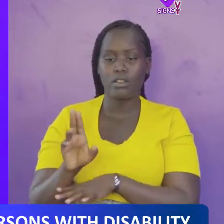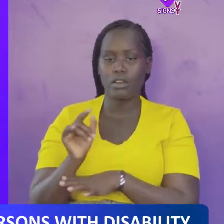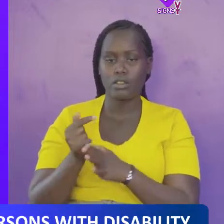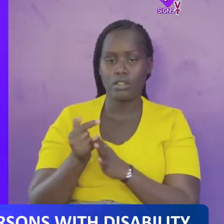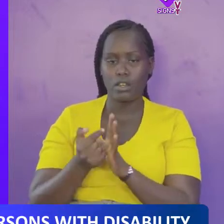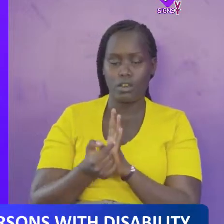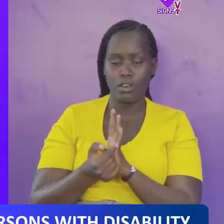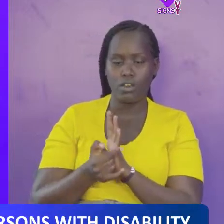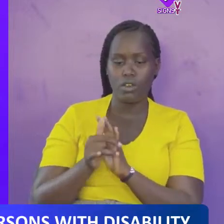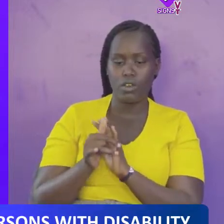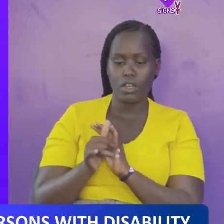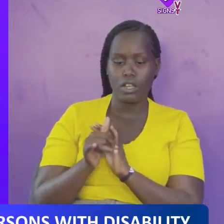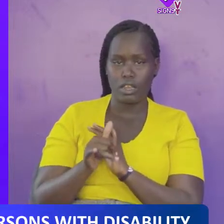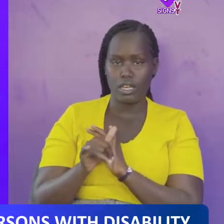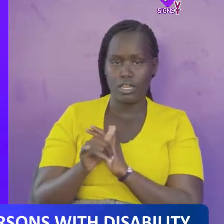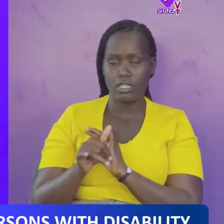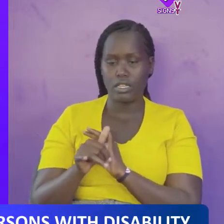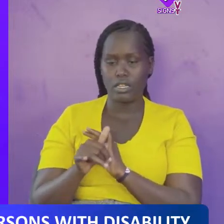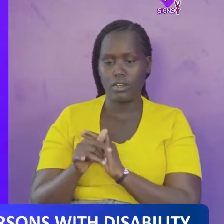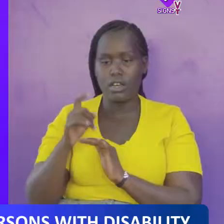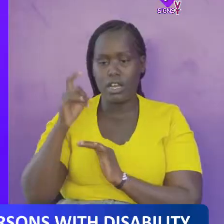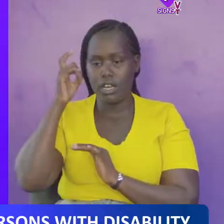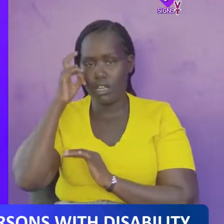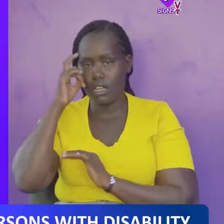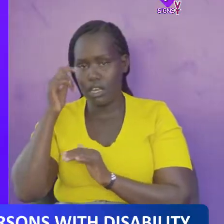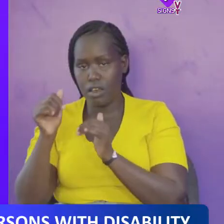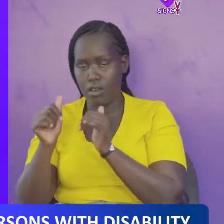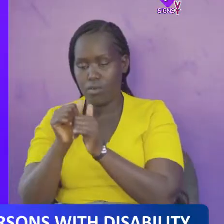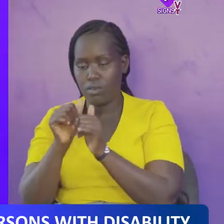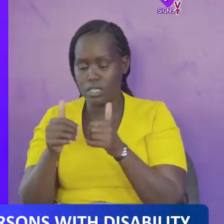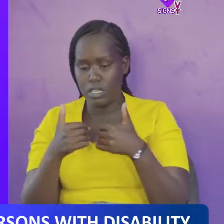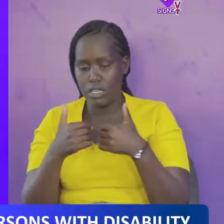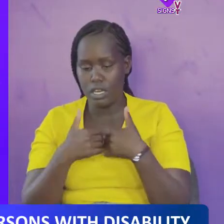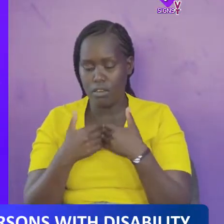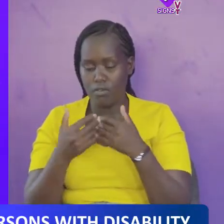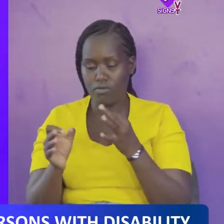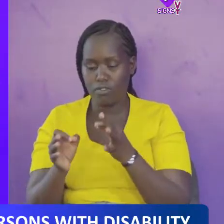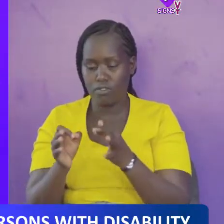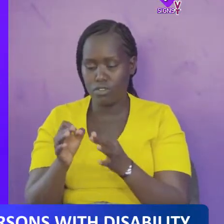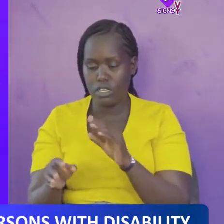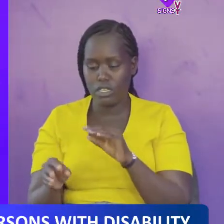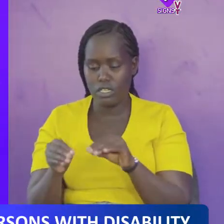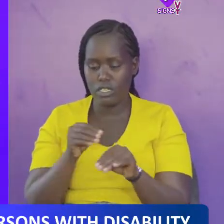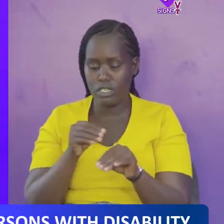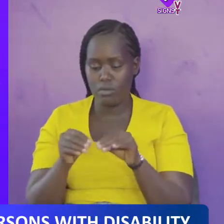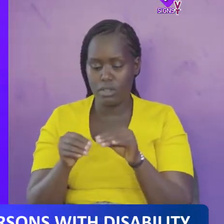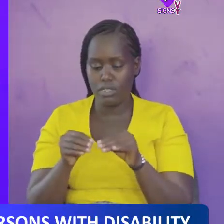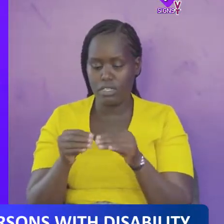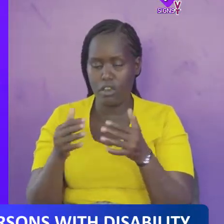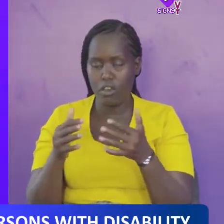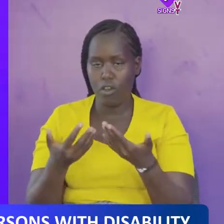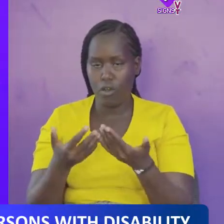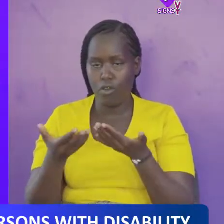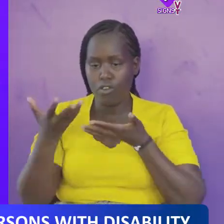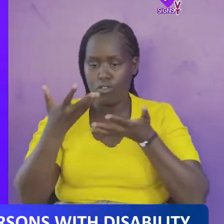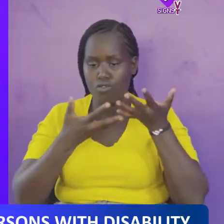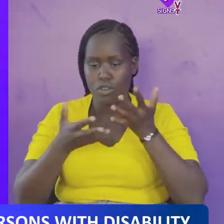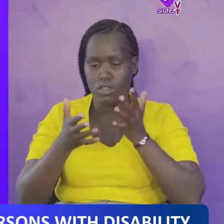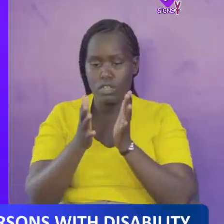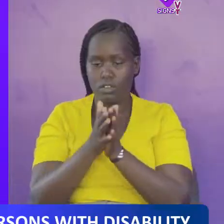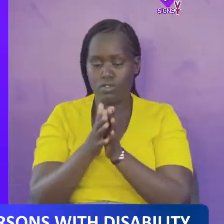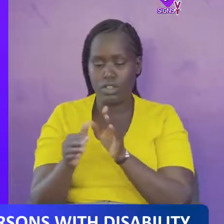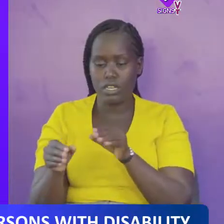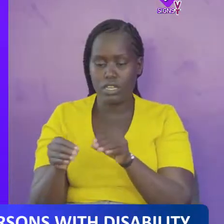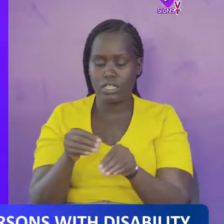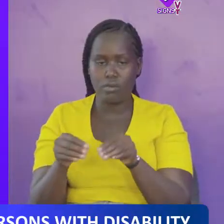the stereotypes they have to judge disability, to interact with disability.